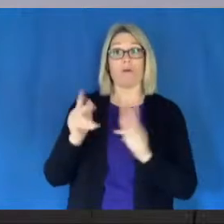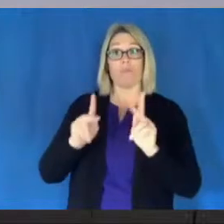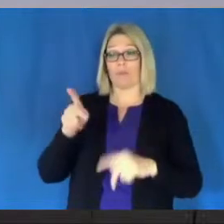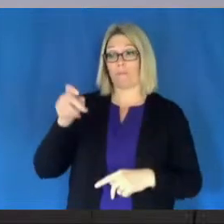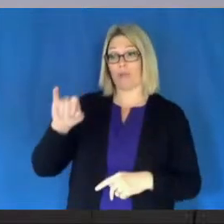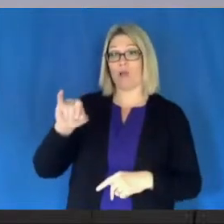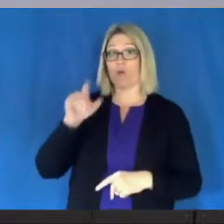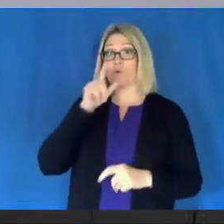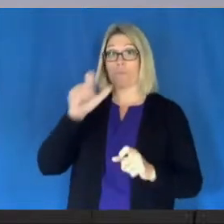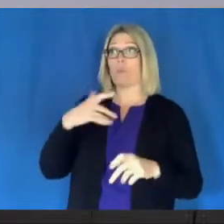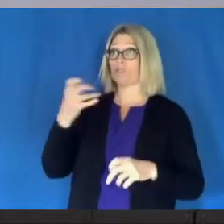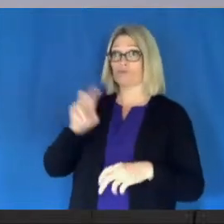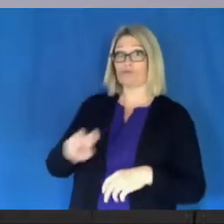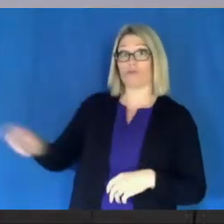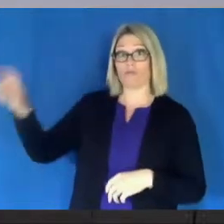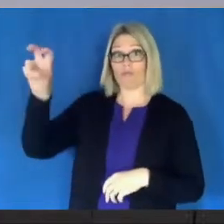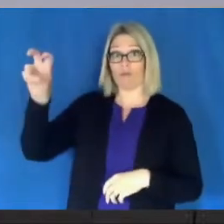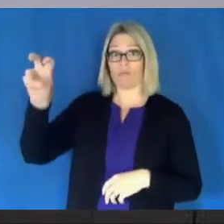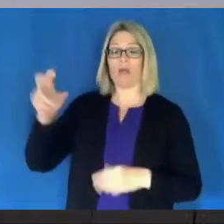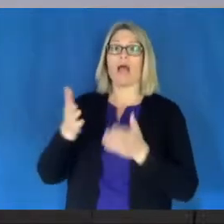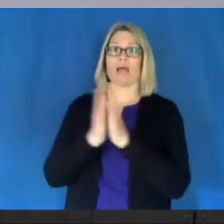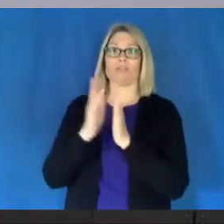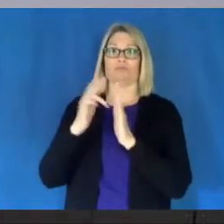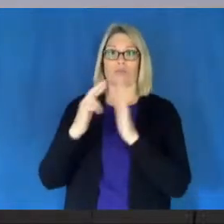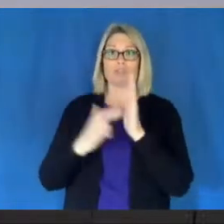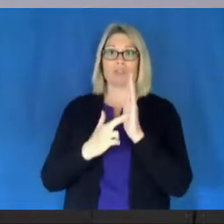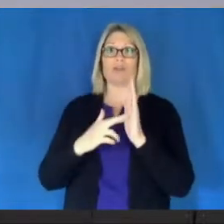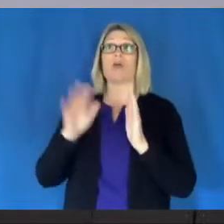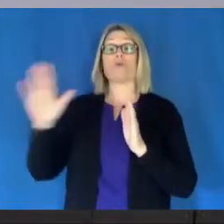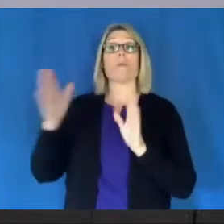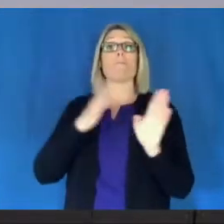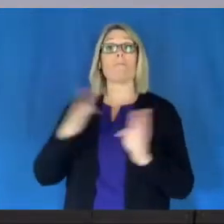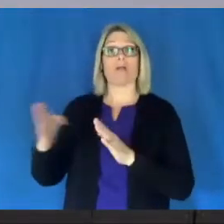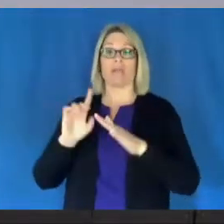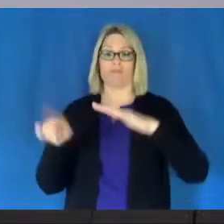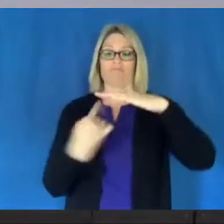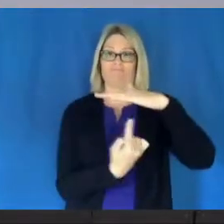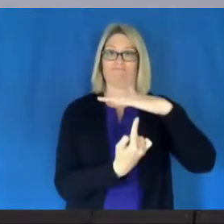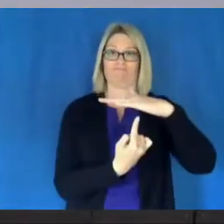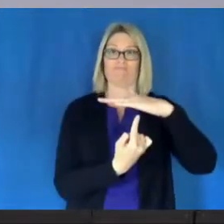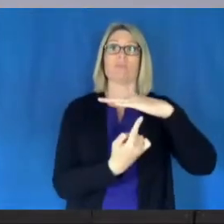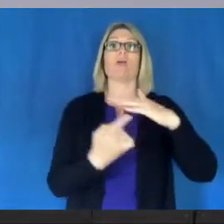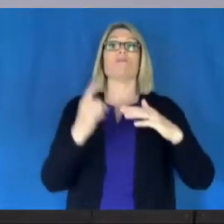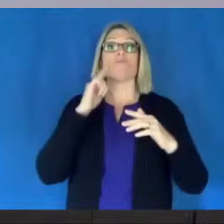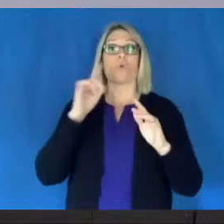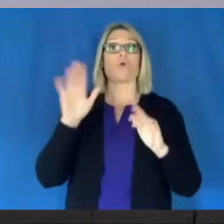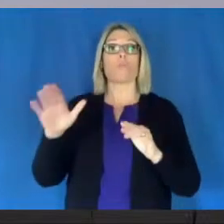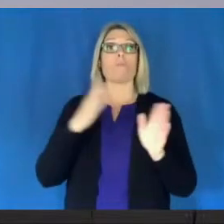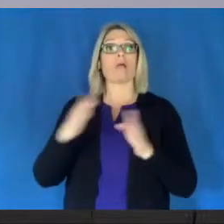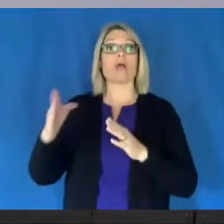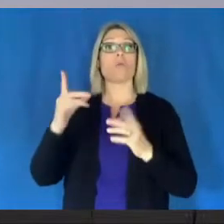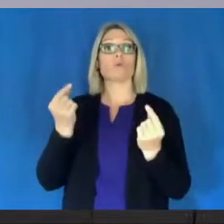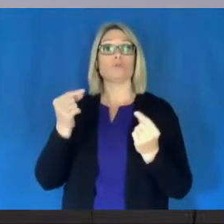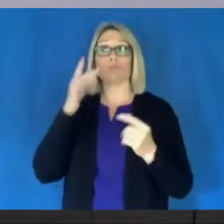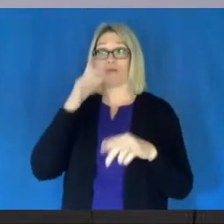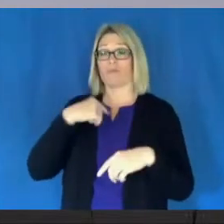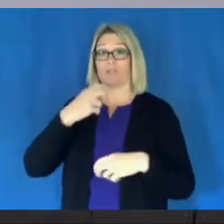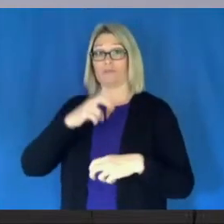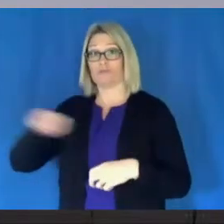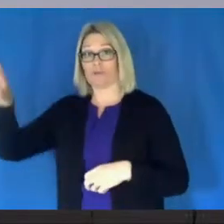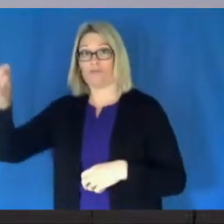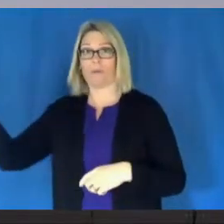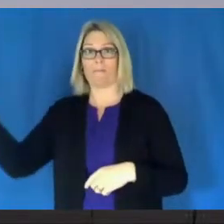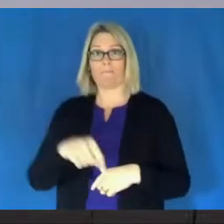travel outside of PEI are asked to register their self-isolation plans online before they return to the province. This